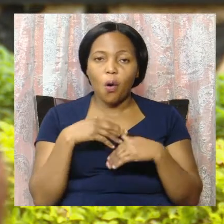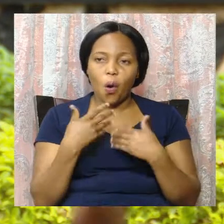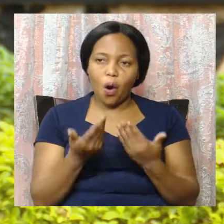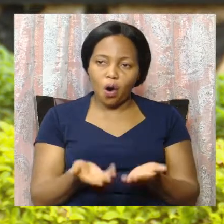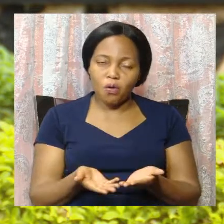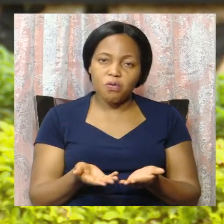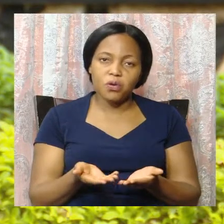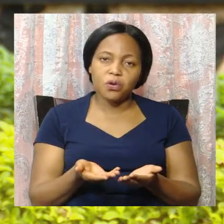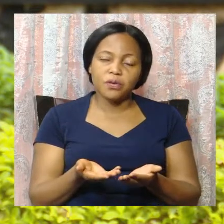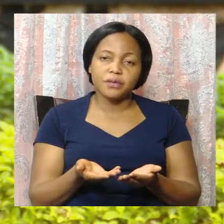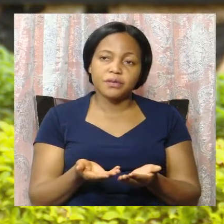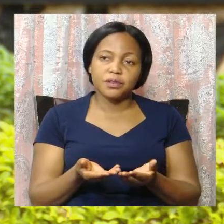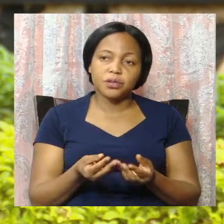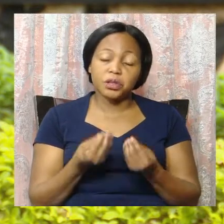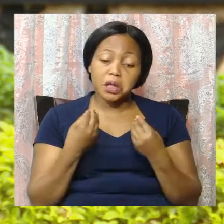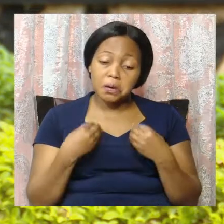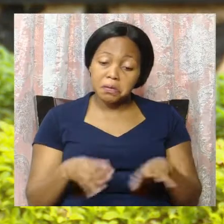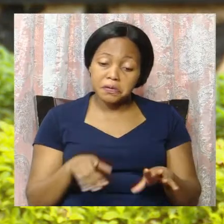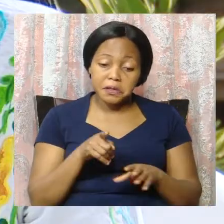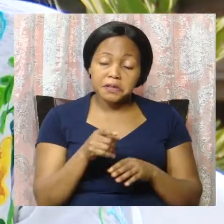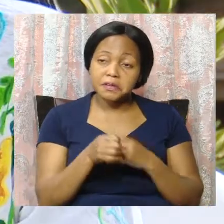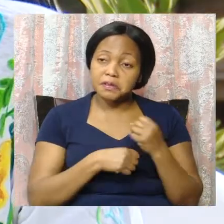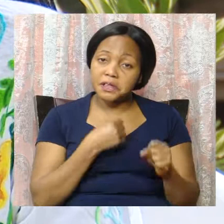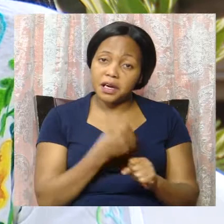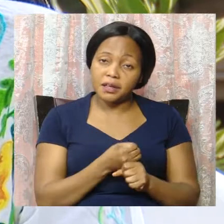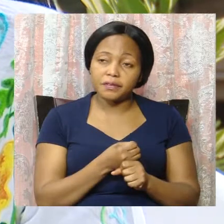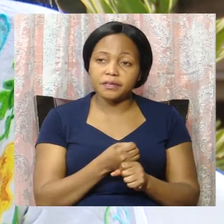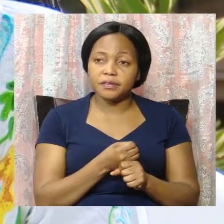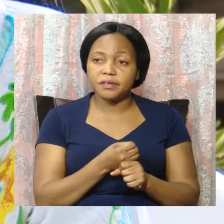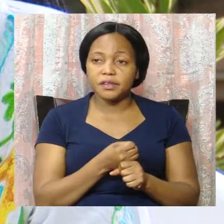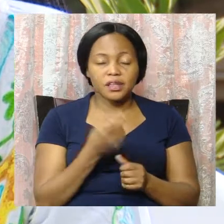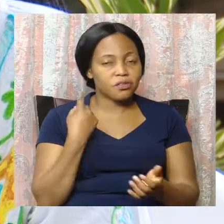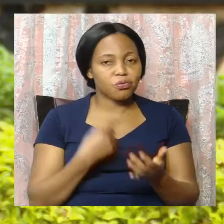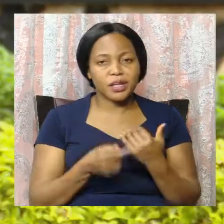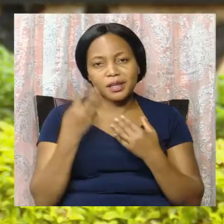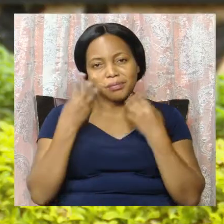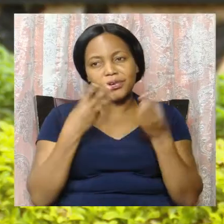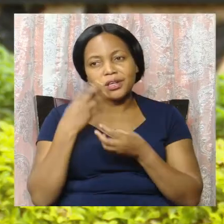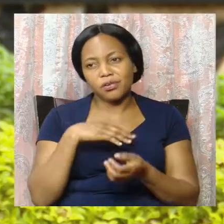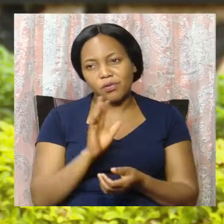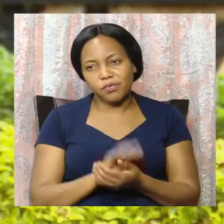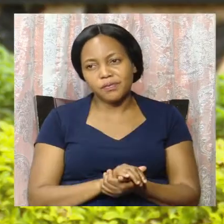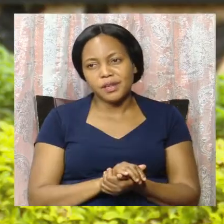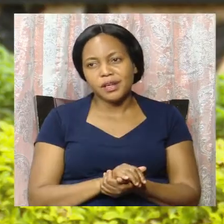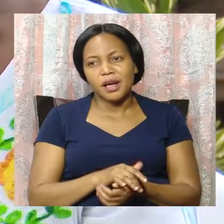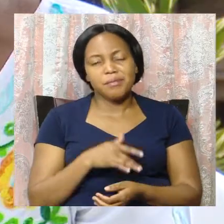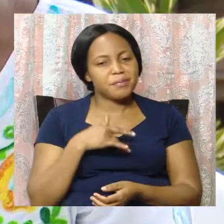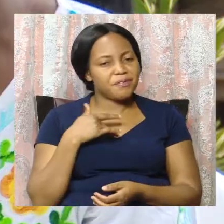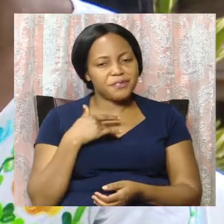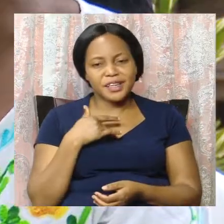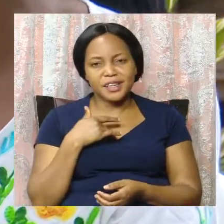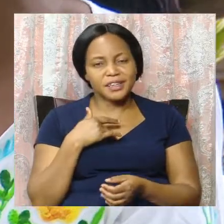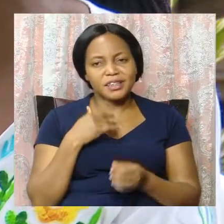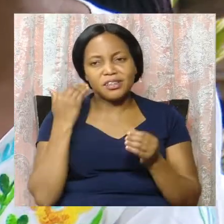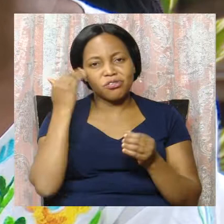all we may end up losing this year. That's what you